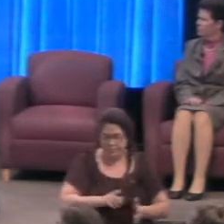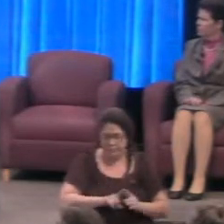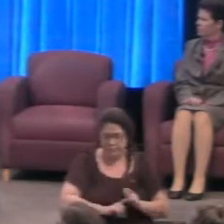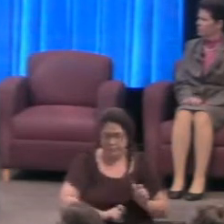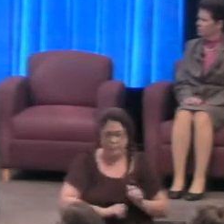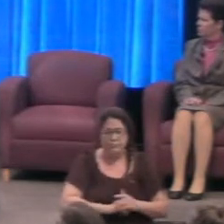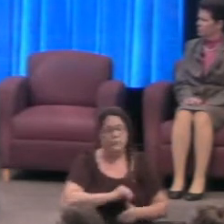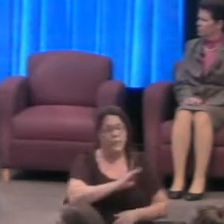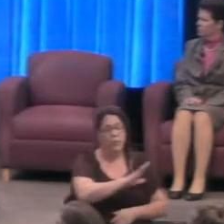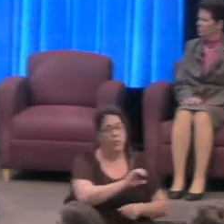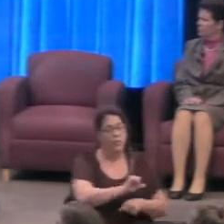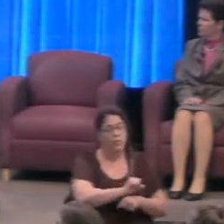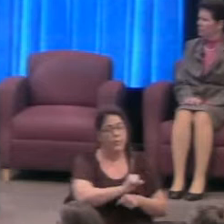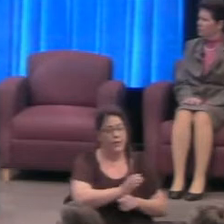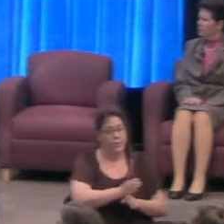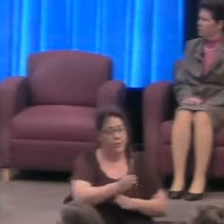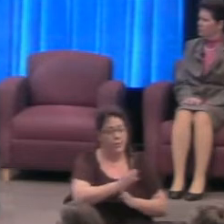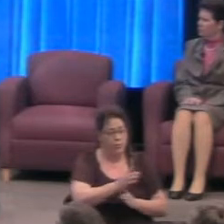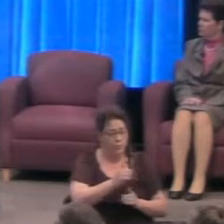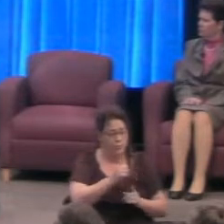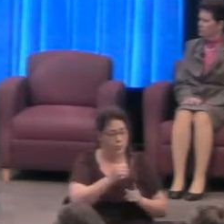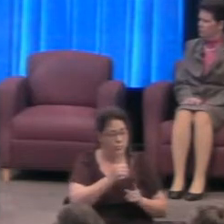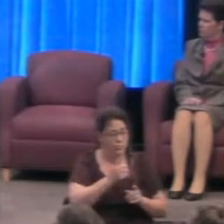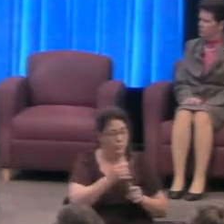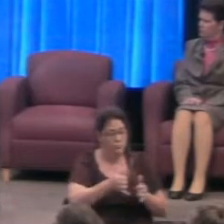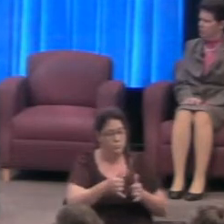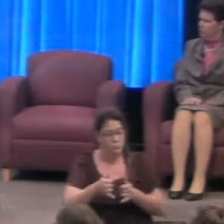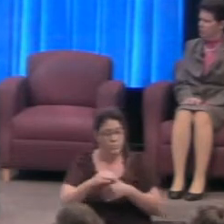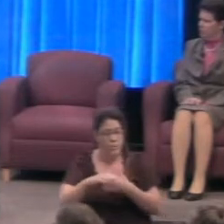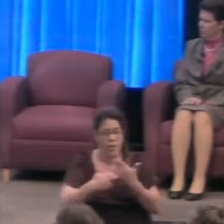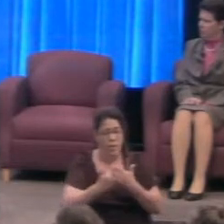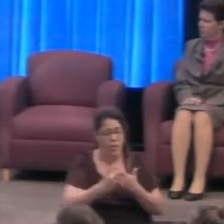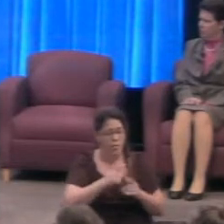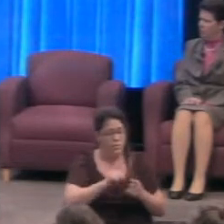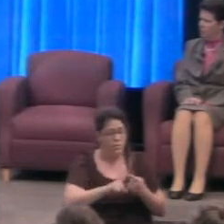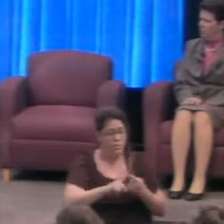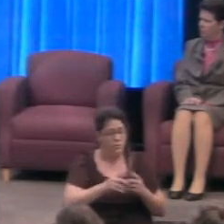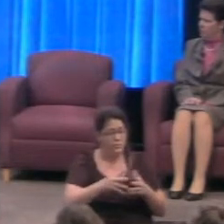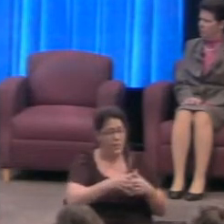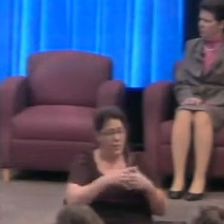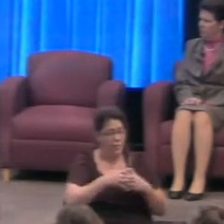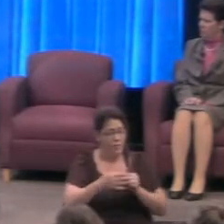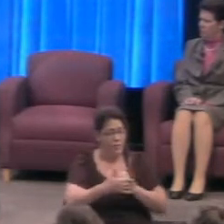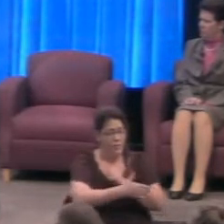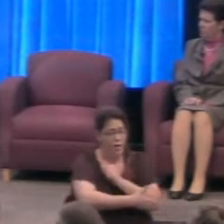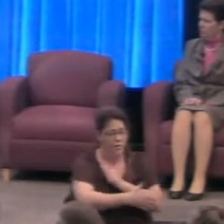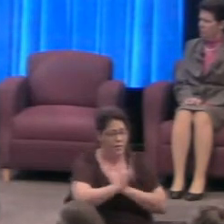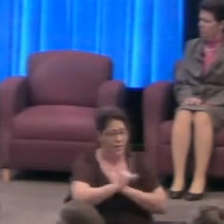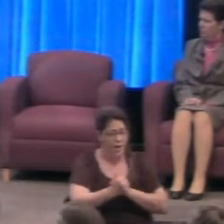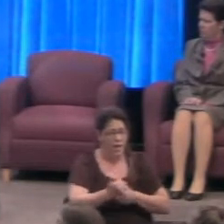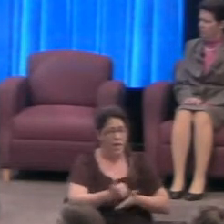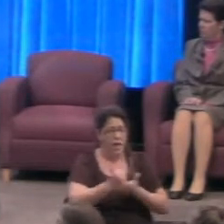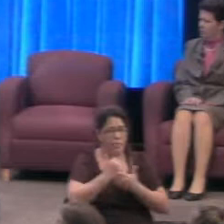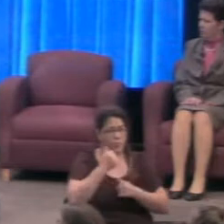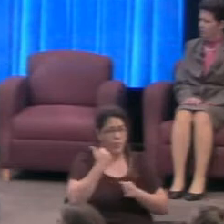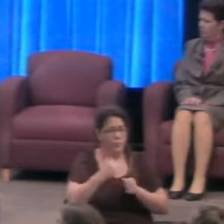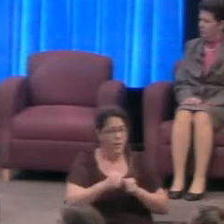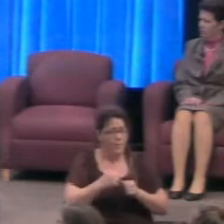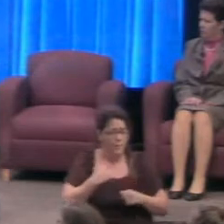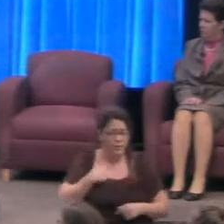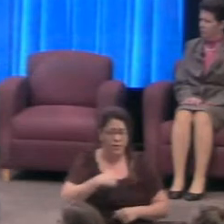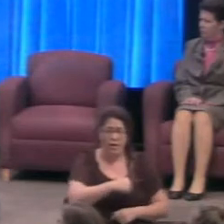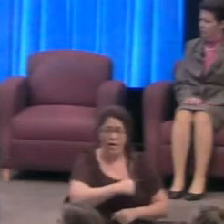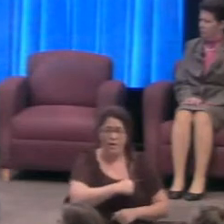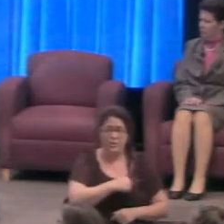Your career achievements and contributions to our nation have reminded us that we can learn about leadership